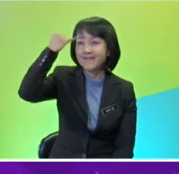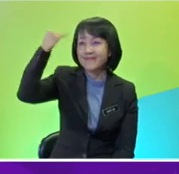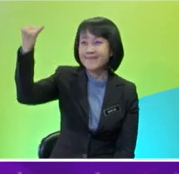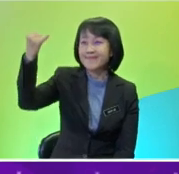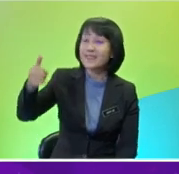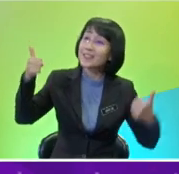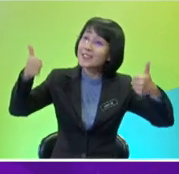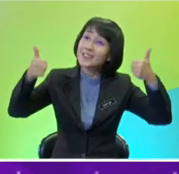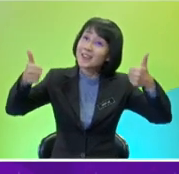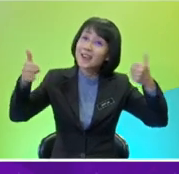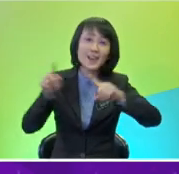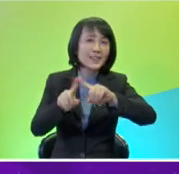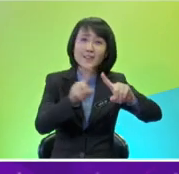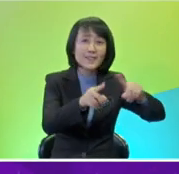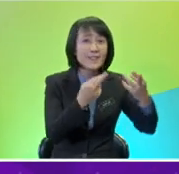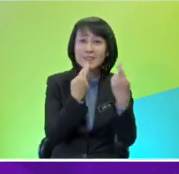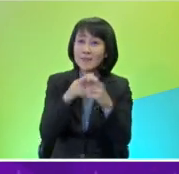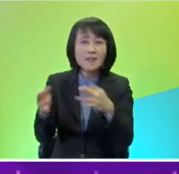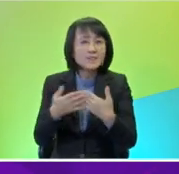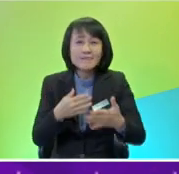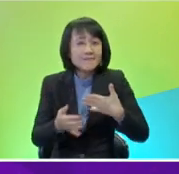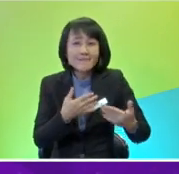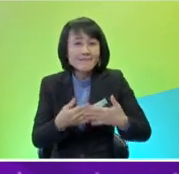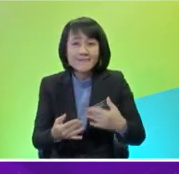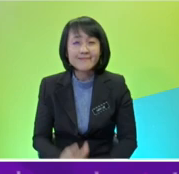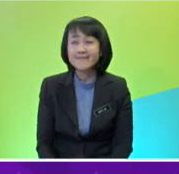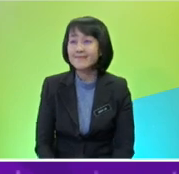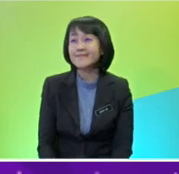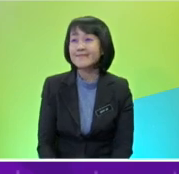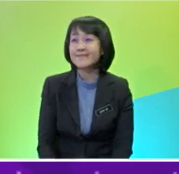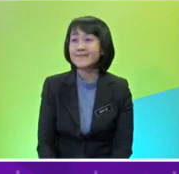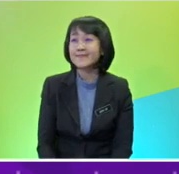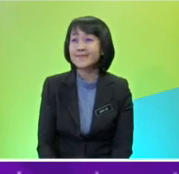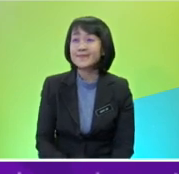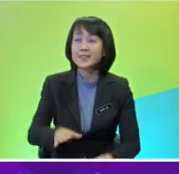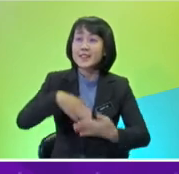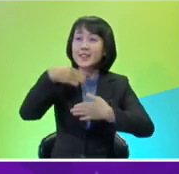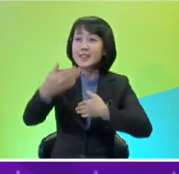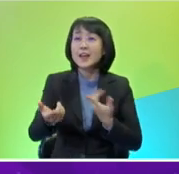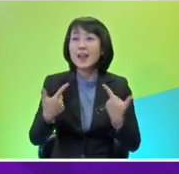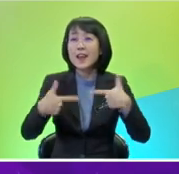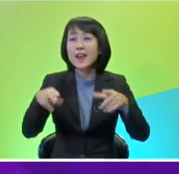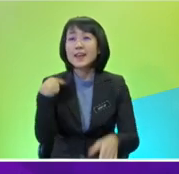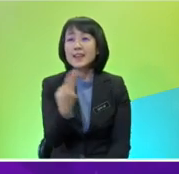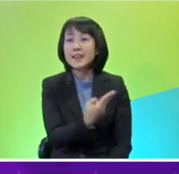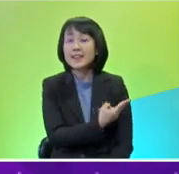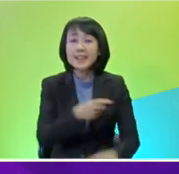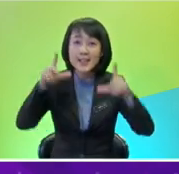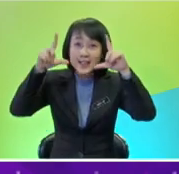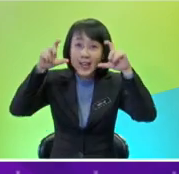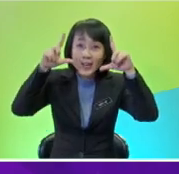job, everyone. Different responses, right? Yep. Okay, next one. Let's take a photo. Come, children, let's take a